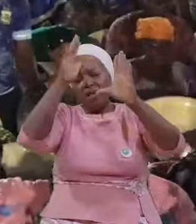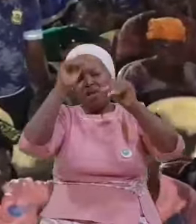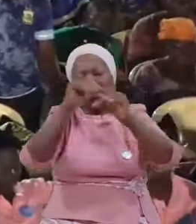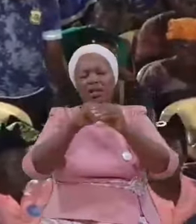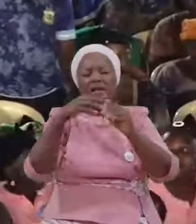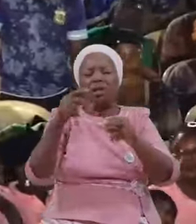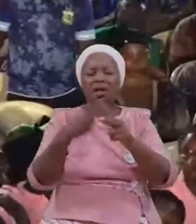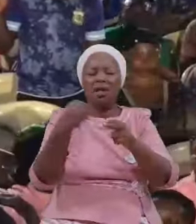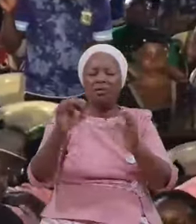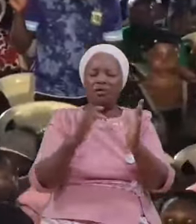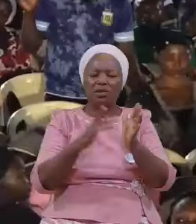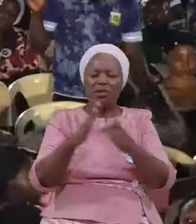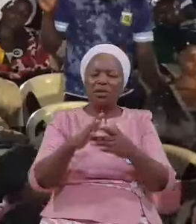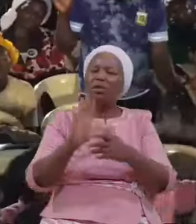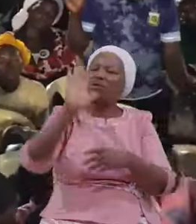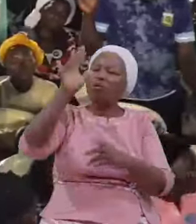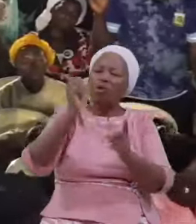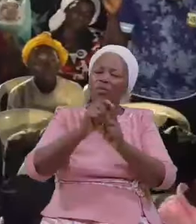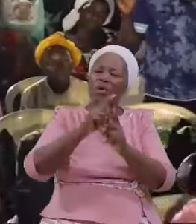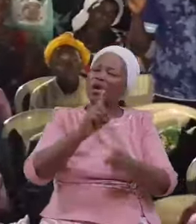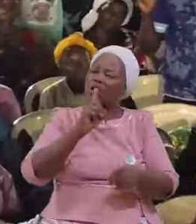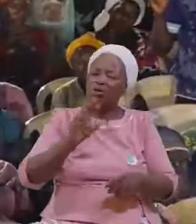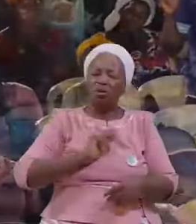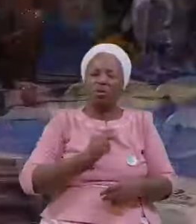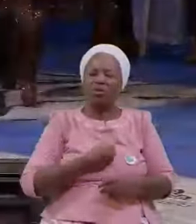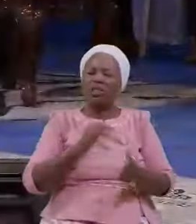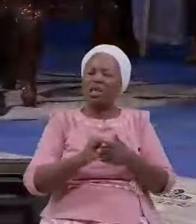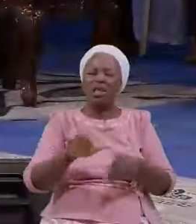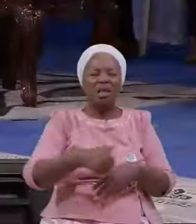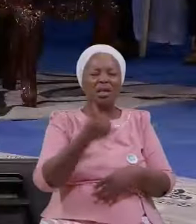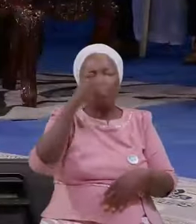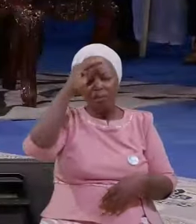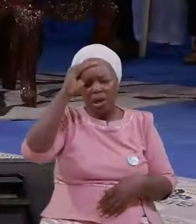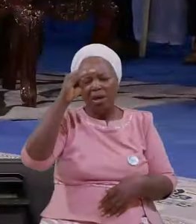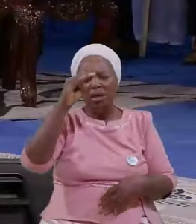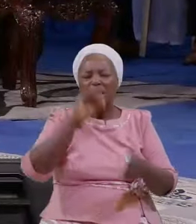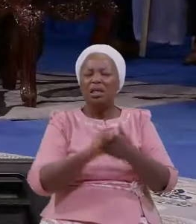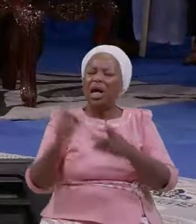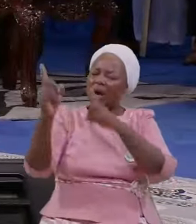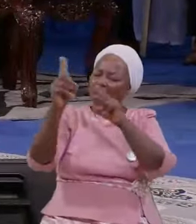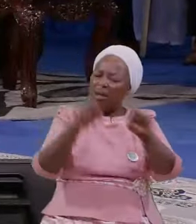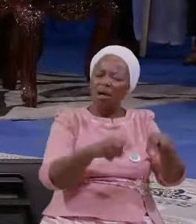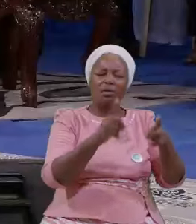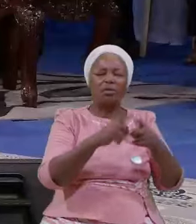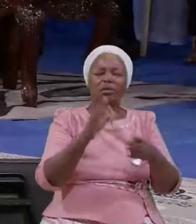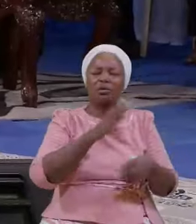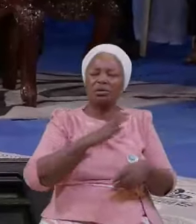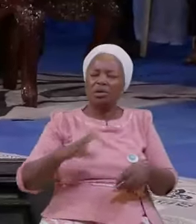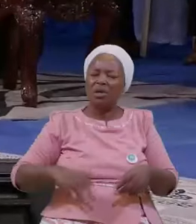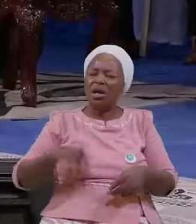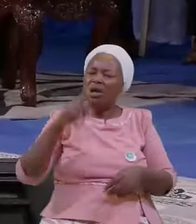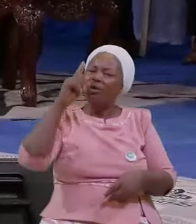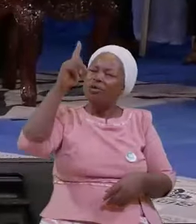word assures us that whosoever comes to Christ, he will in